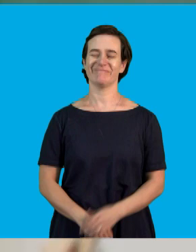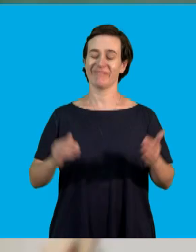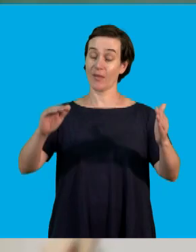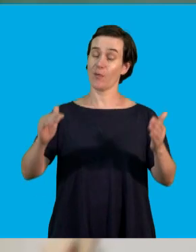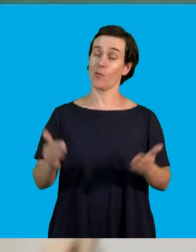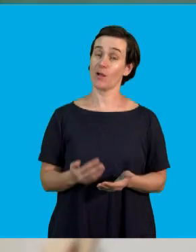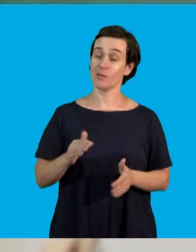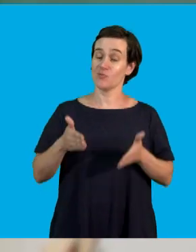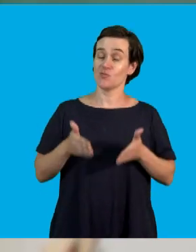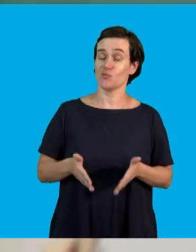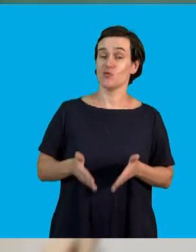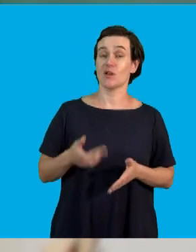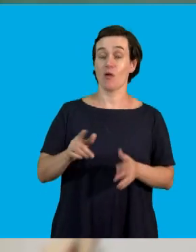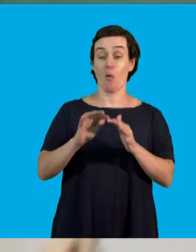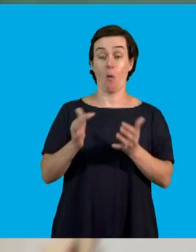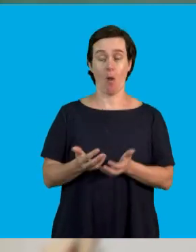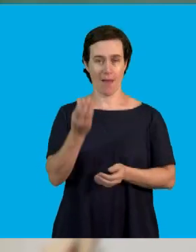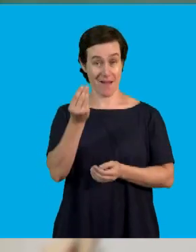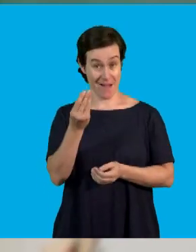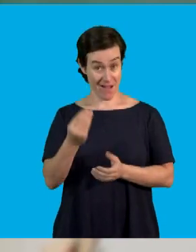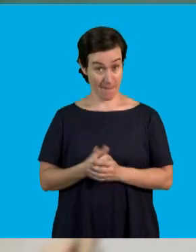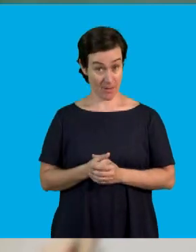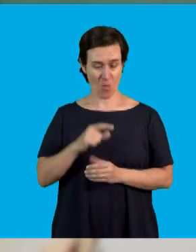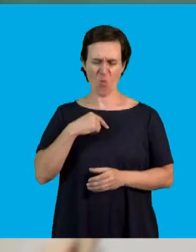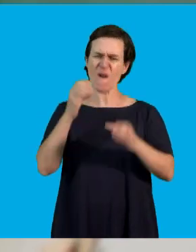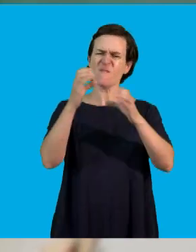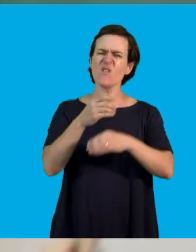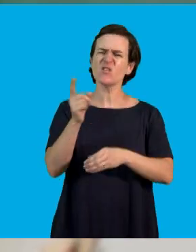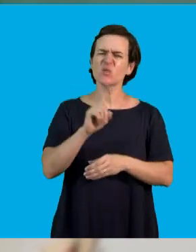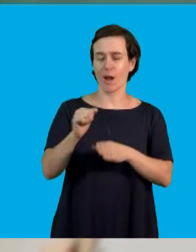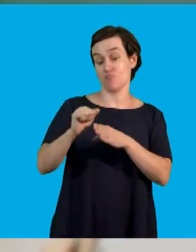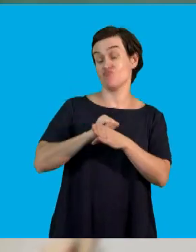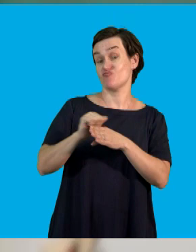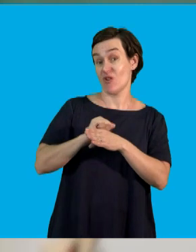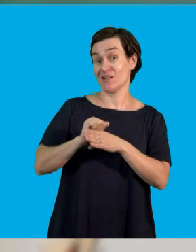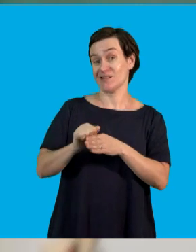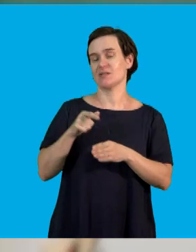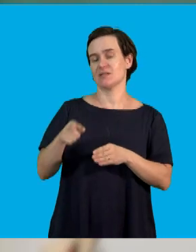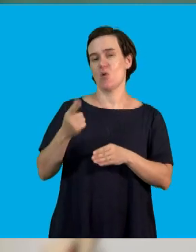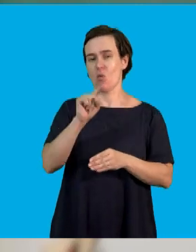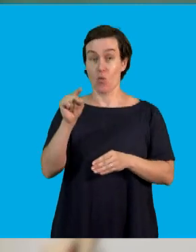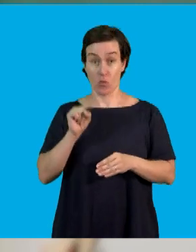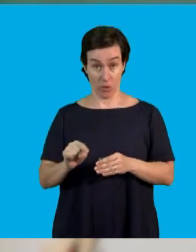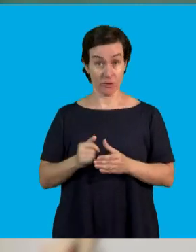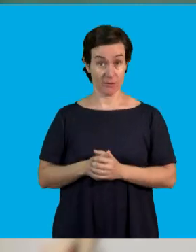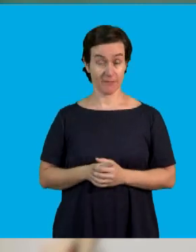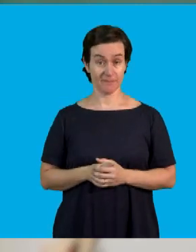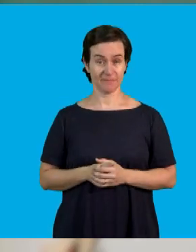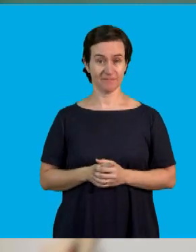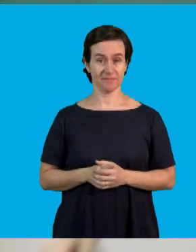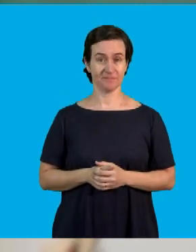Welcome learners to today's lesson on whole numbers, where we are going to be focusing on practice and application.